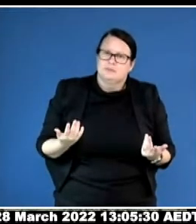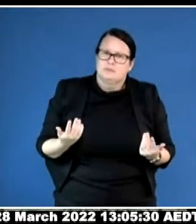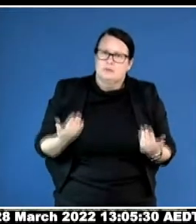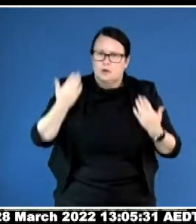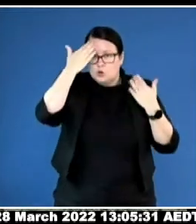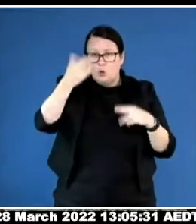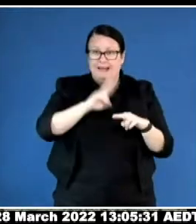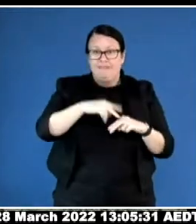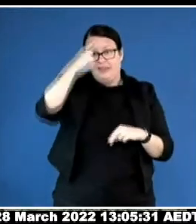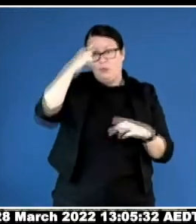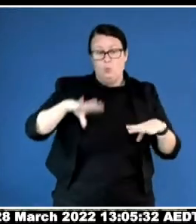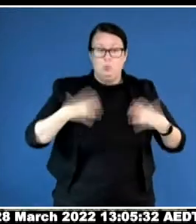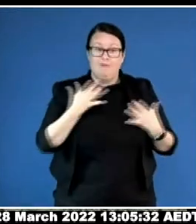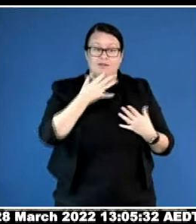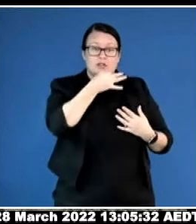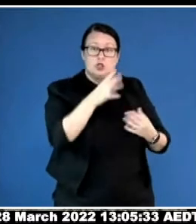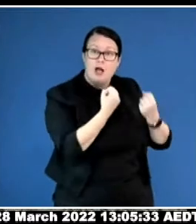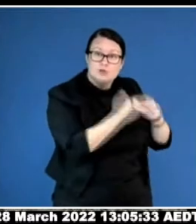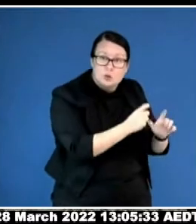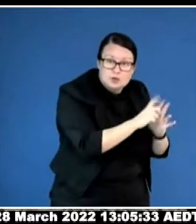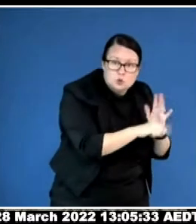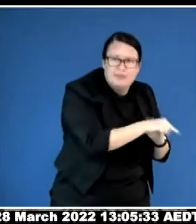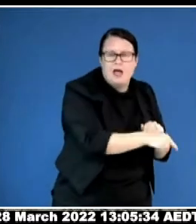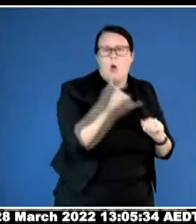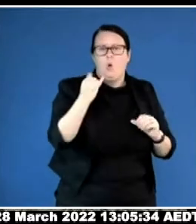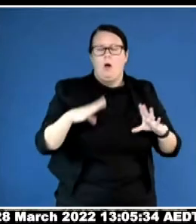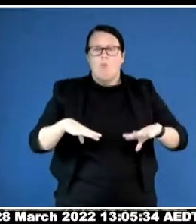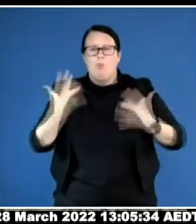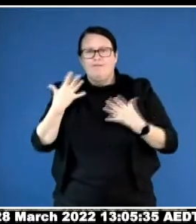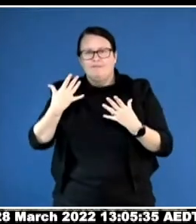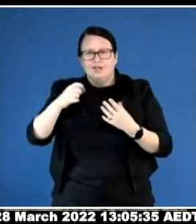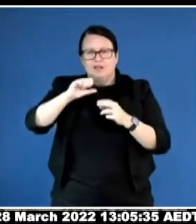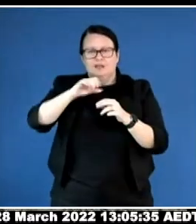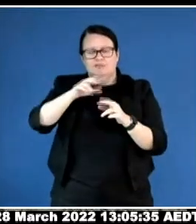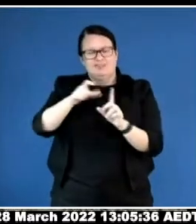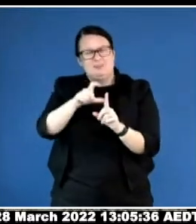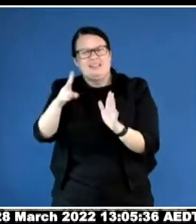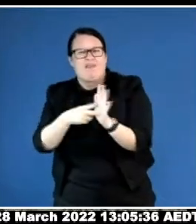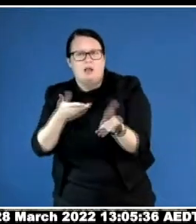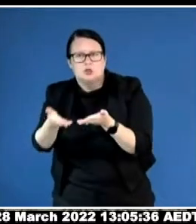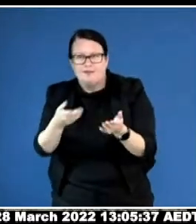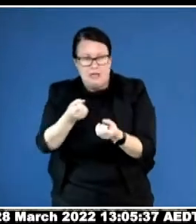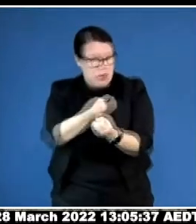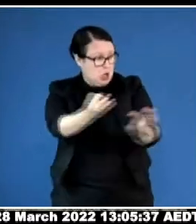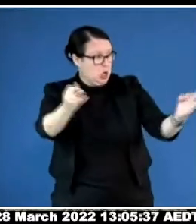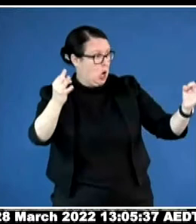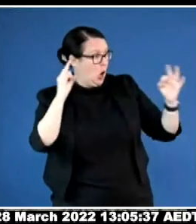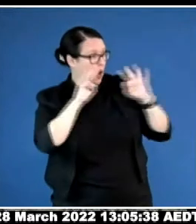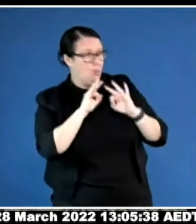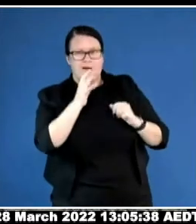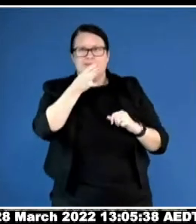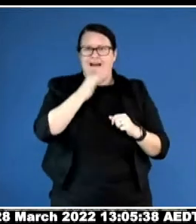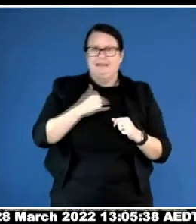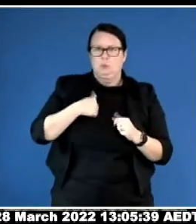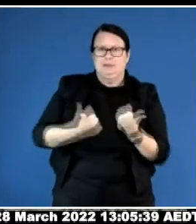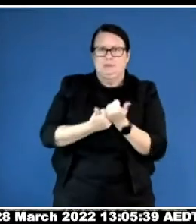protection would do that, whether or not they assumed that a family violence service would do that, but they didn't do that. And none of those other services did that either until